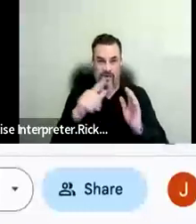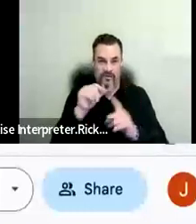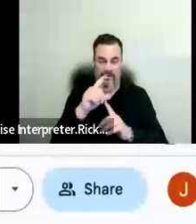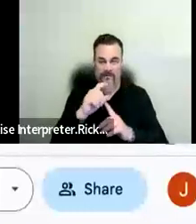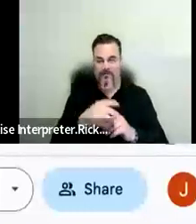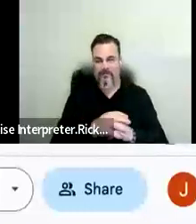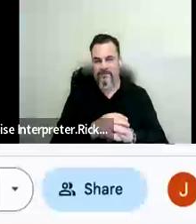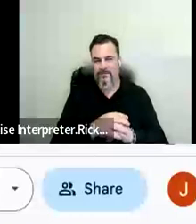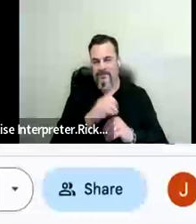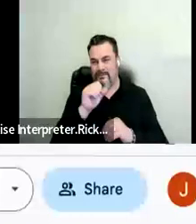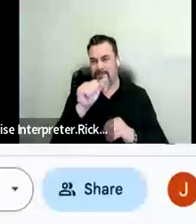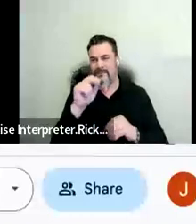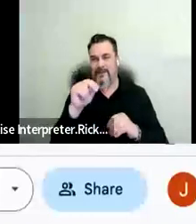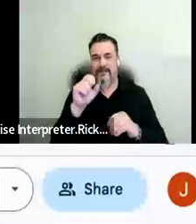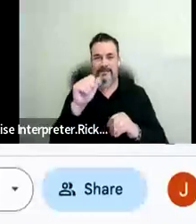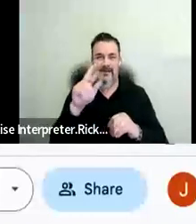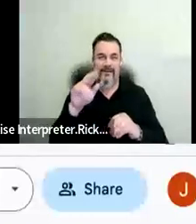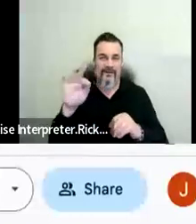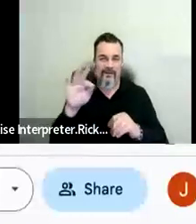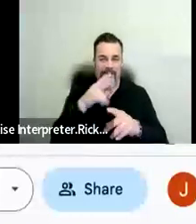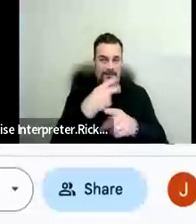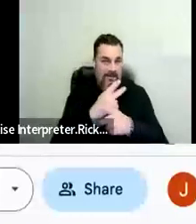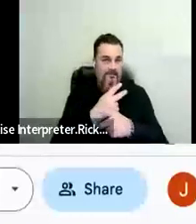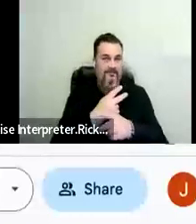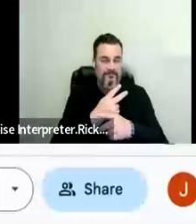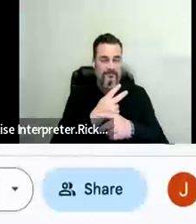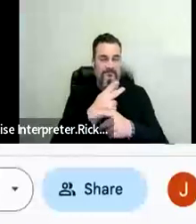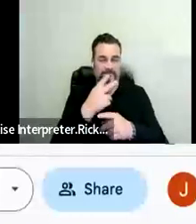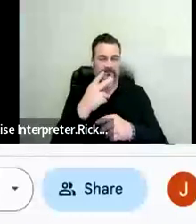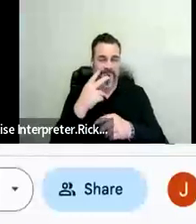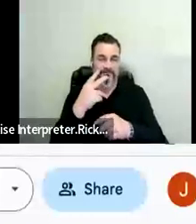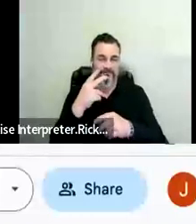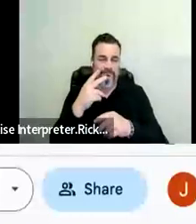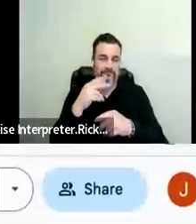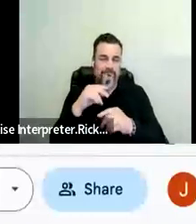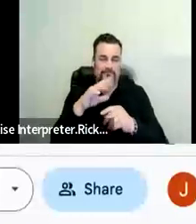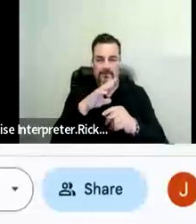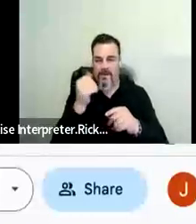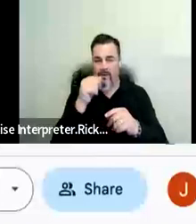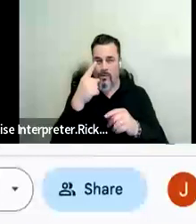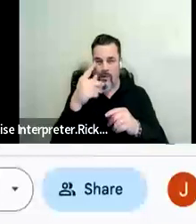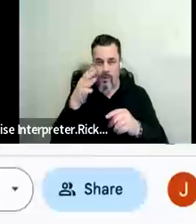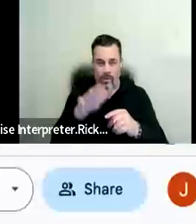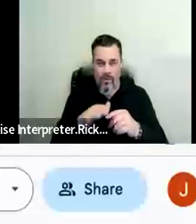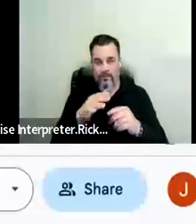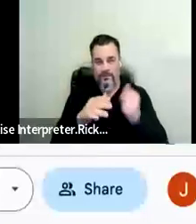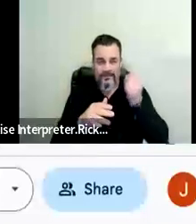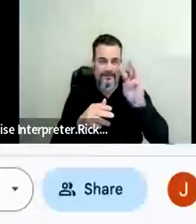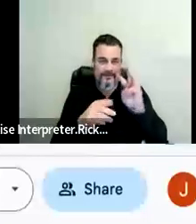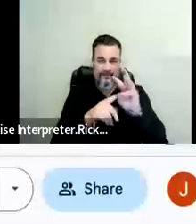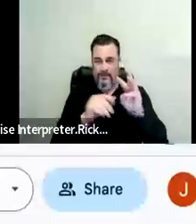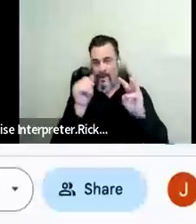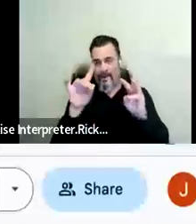sans serif typeface is really valuable. And then anyone with low vision, 16 to 18 point font